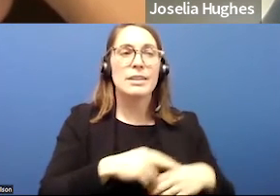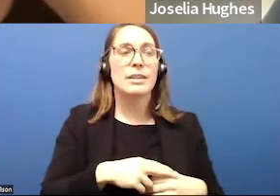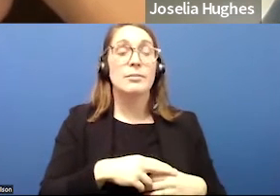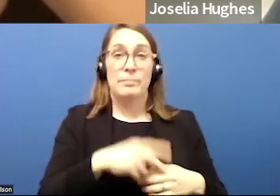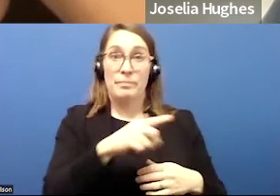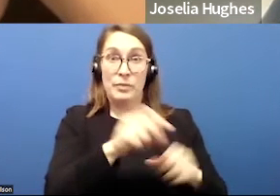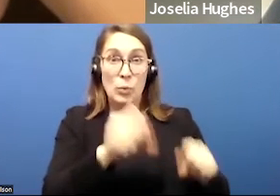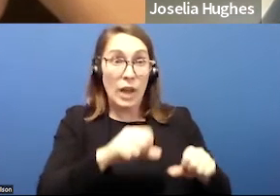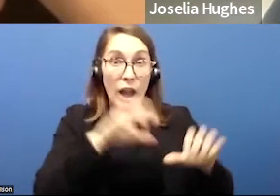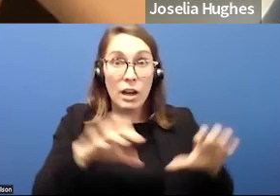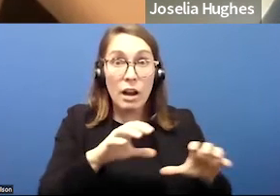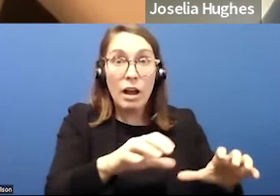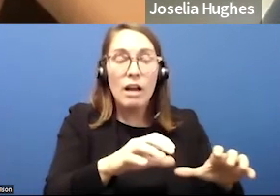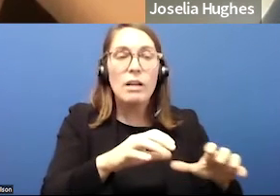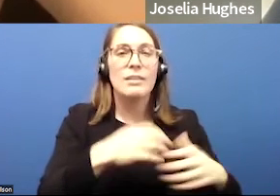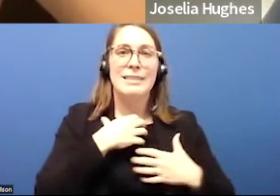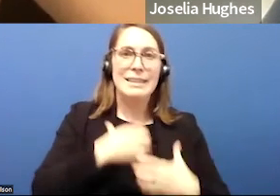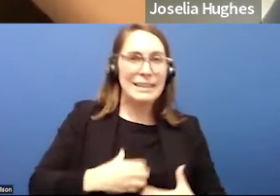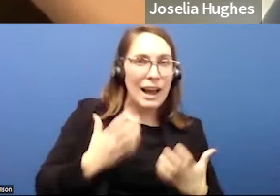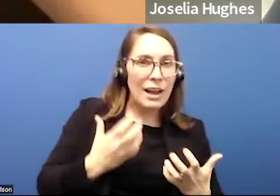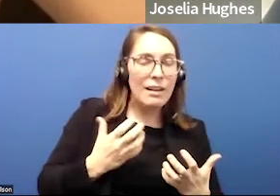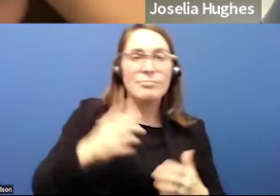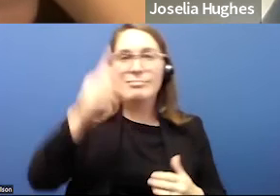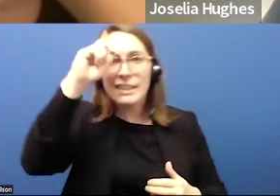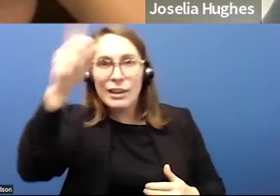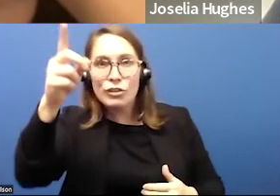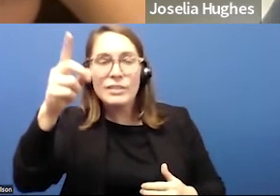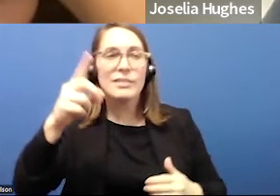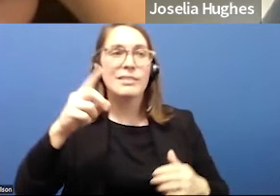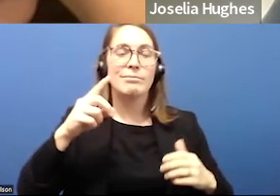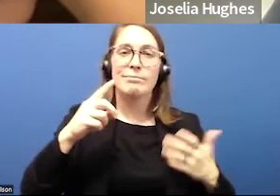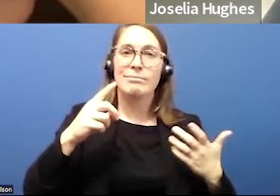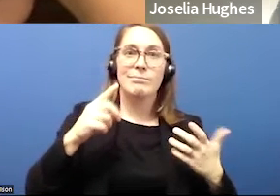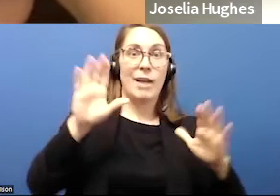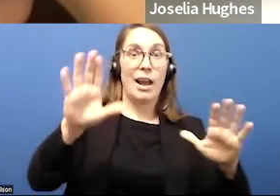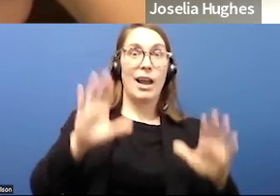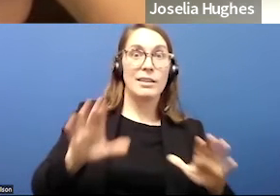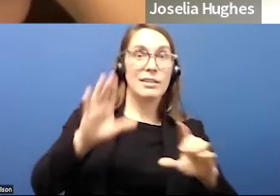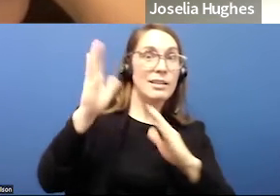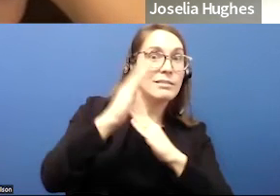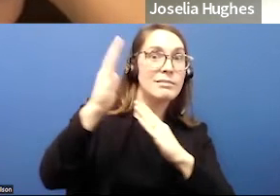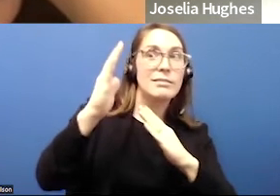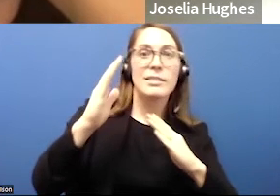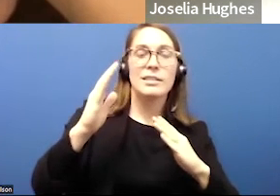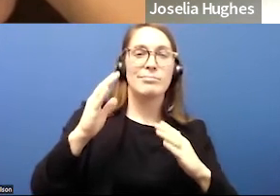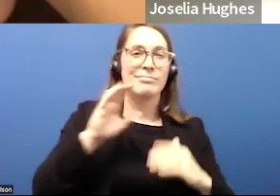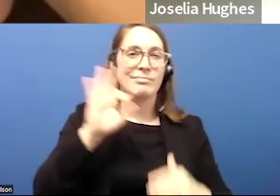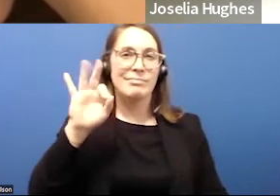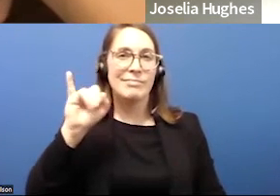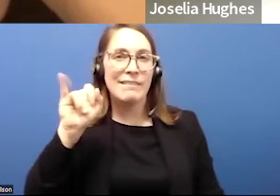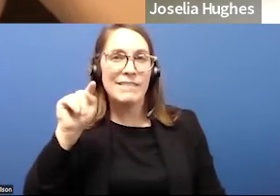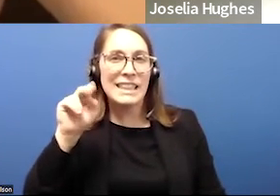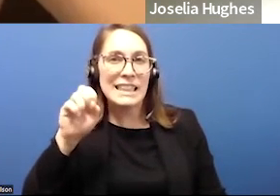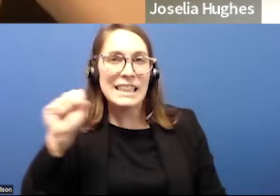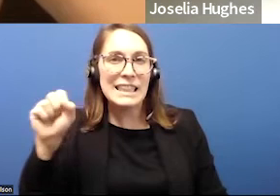normalcy, productivity, desirability, intelligence, excellence, and fitness. These